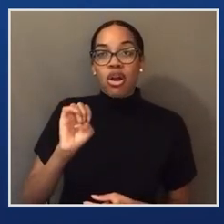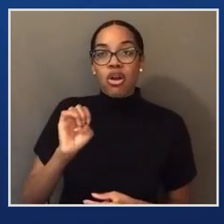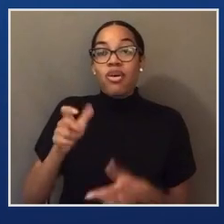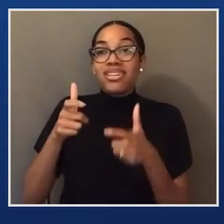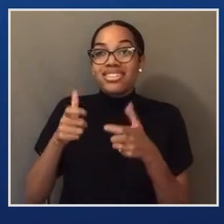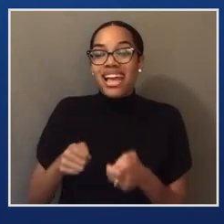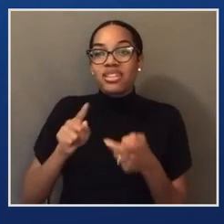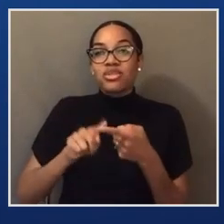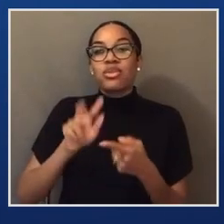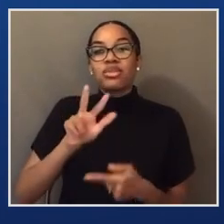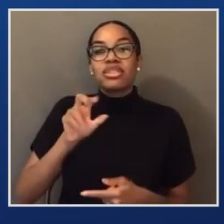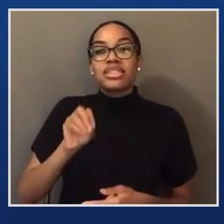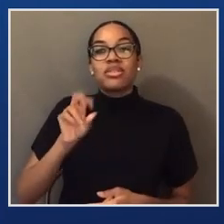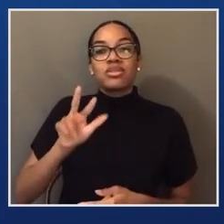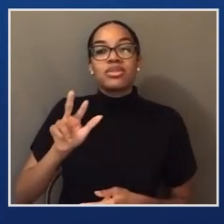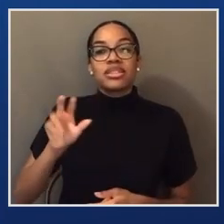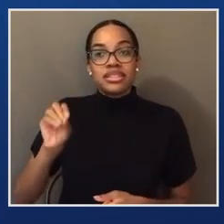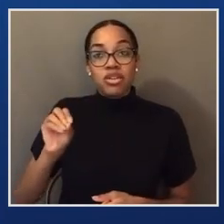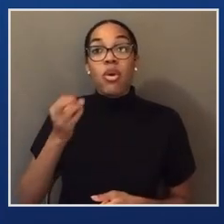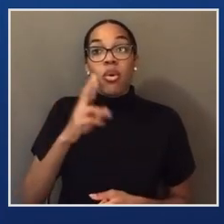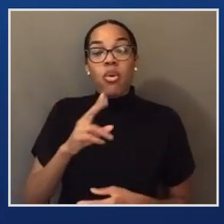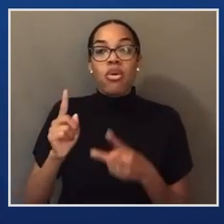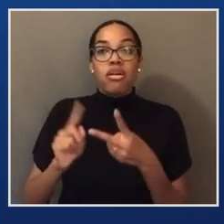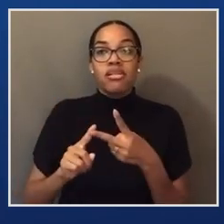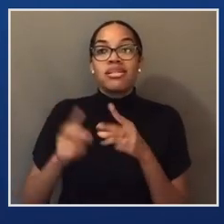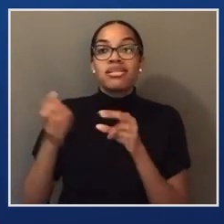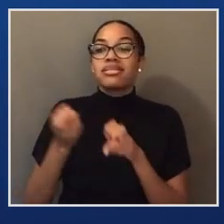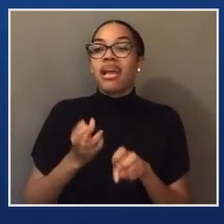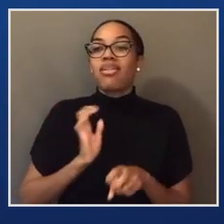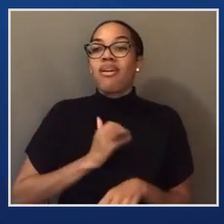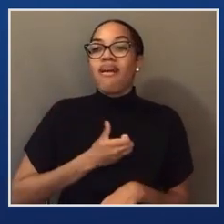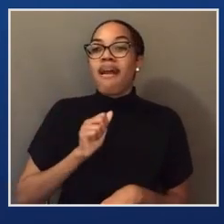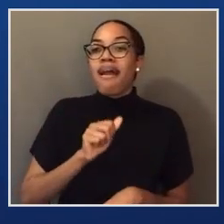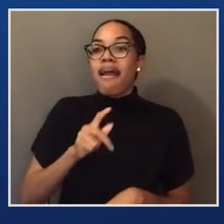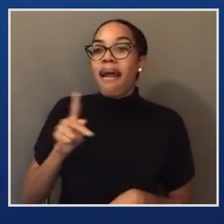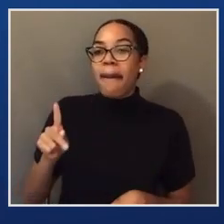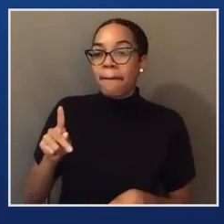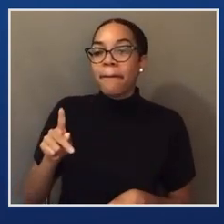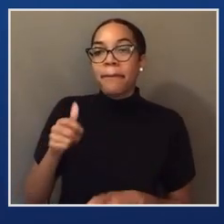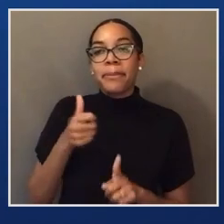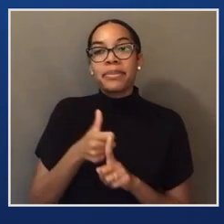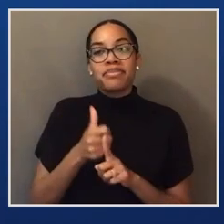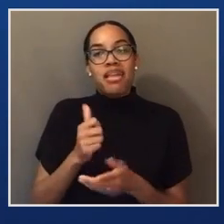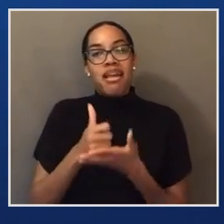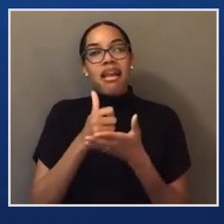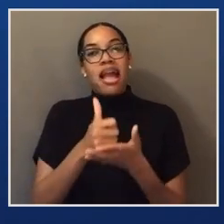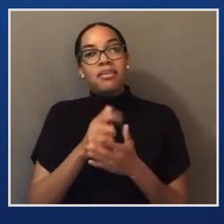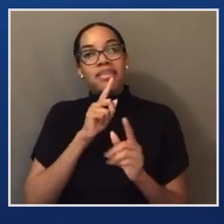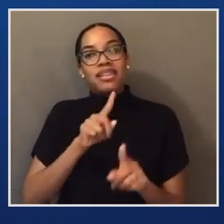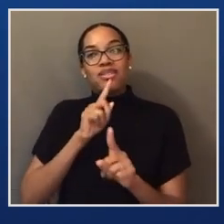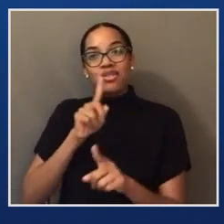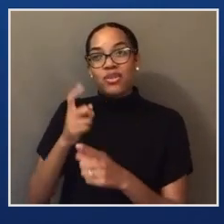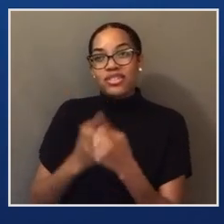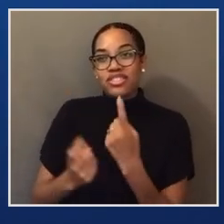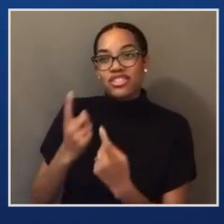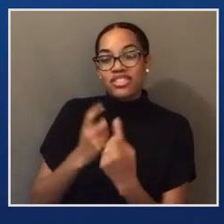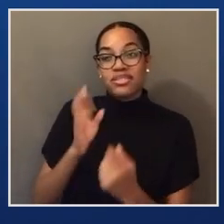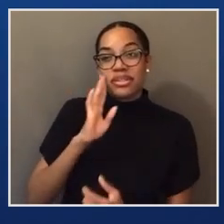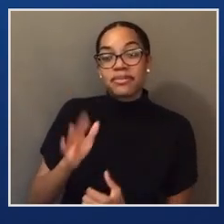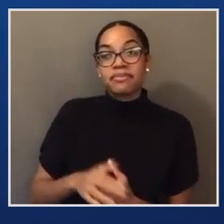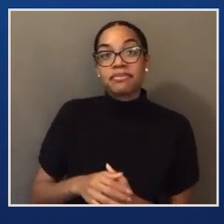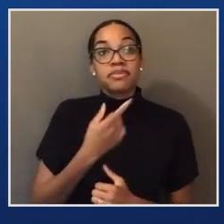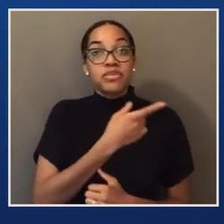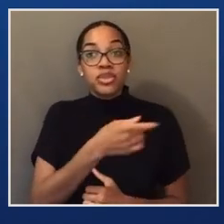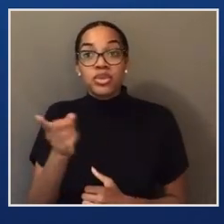app right now. There's no one better than you to get out your community's vote for Joe,